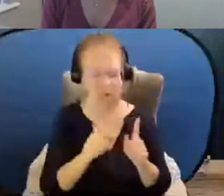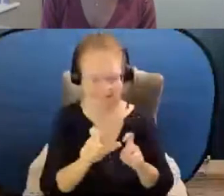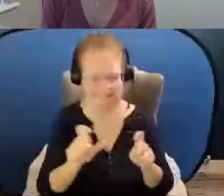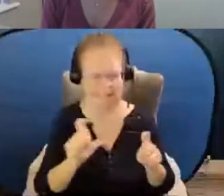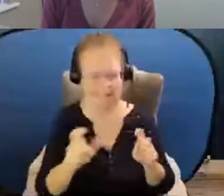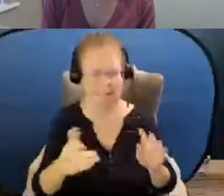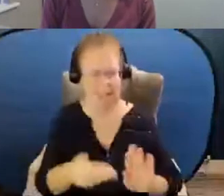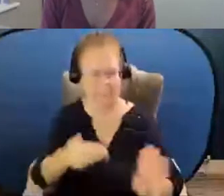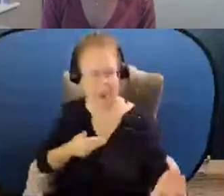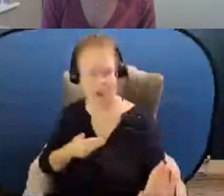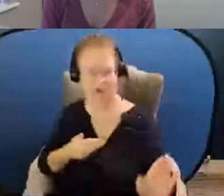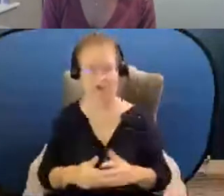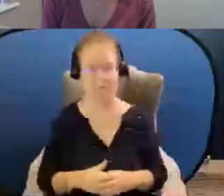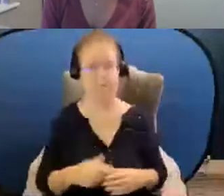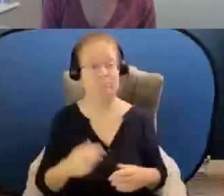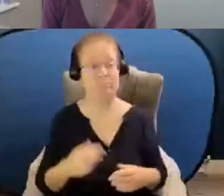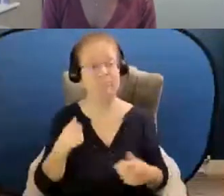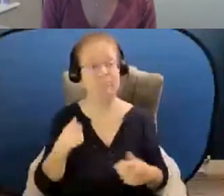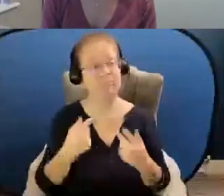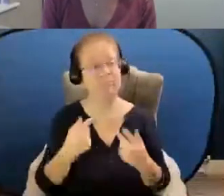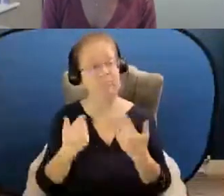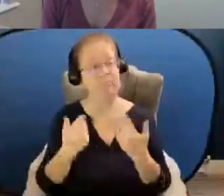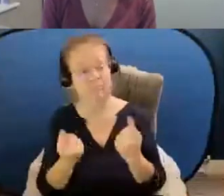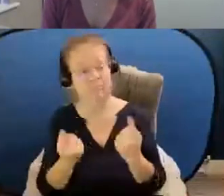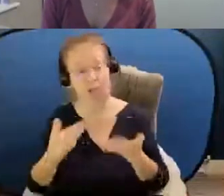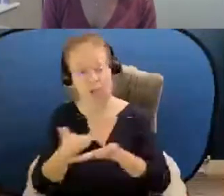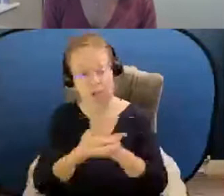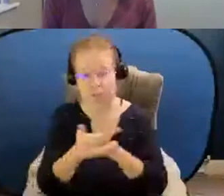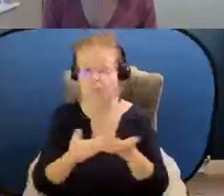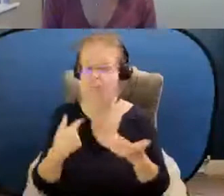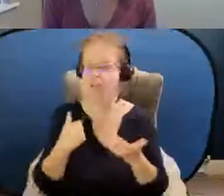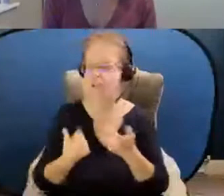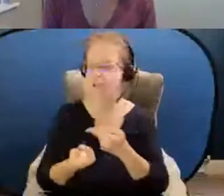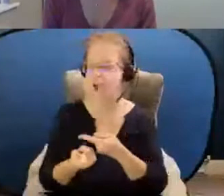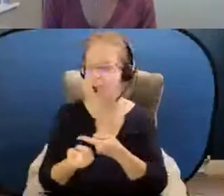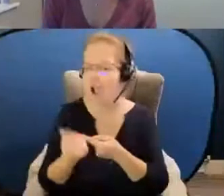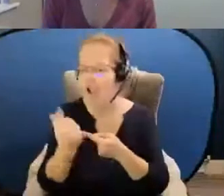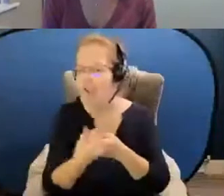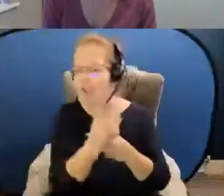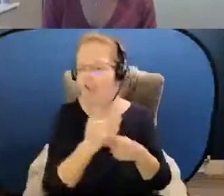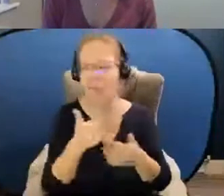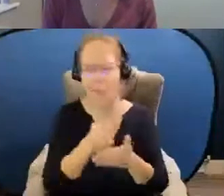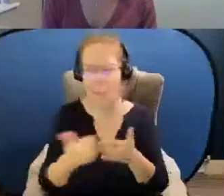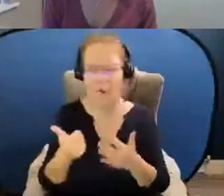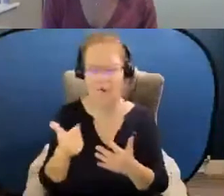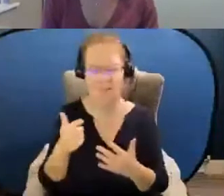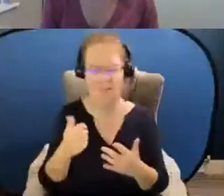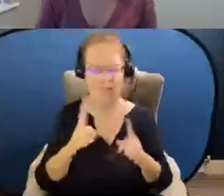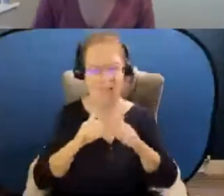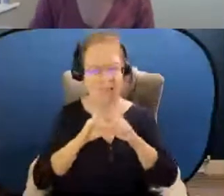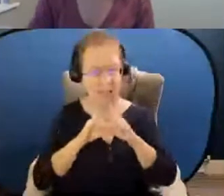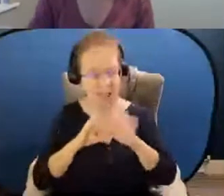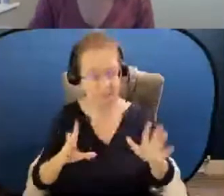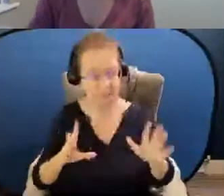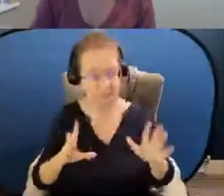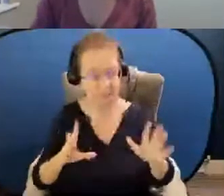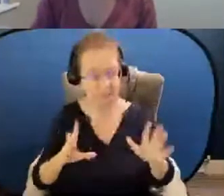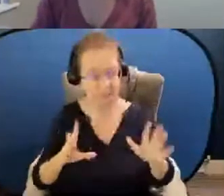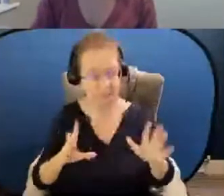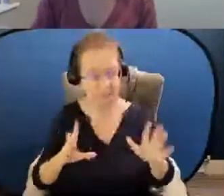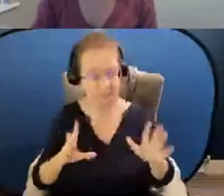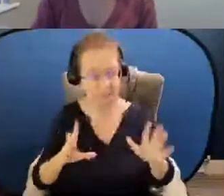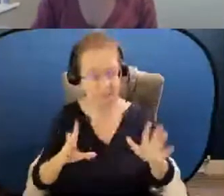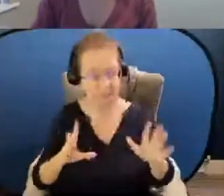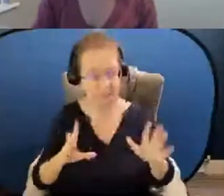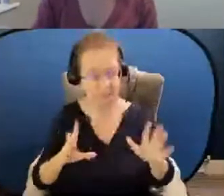the issues that comes up a lot when we're discussing accessible learning content, for me, it's amazing that we're still discussing